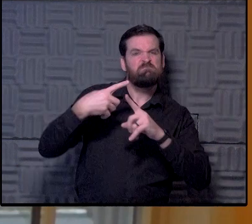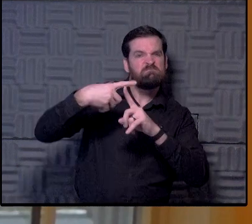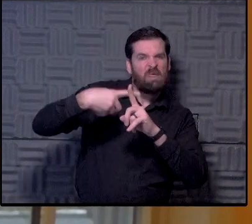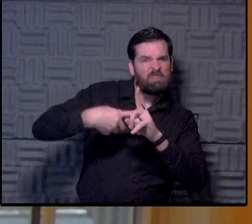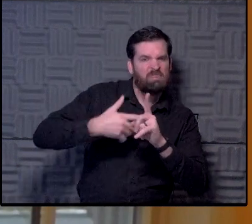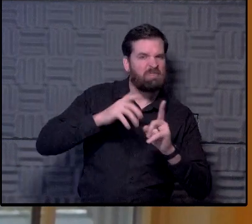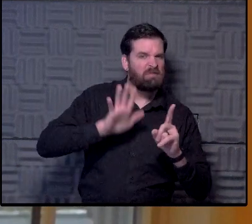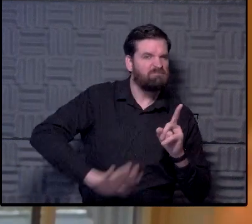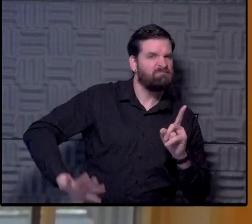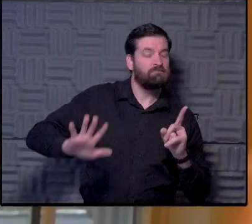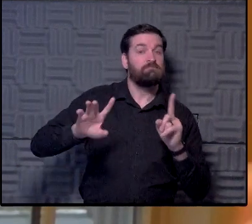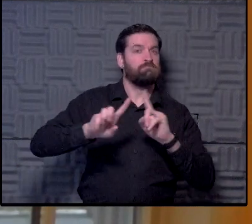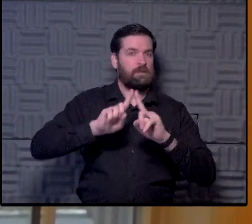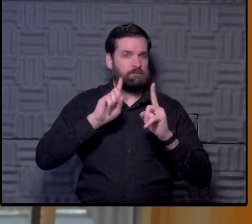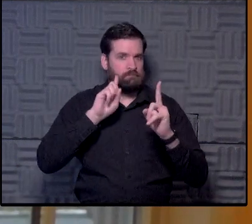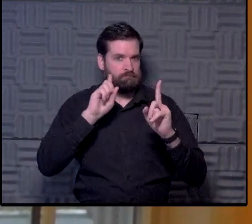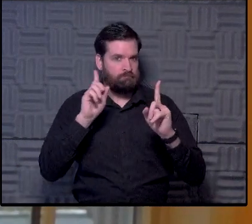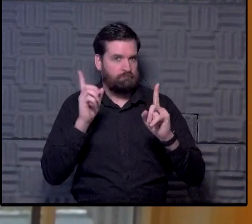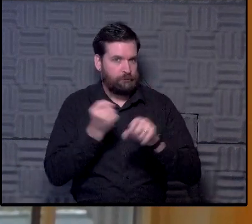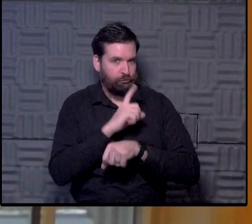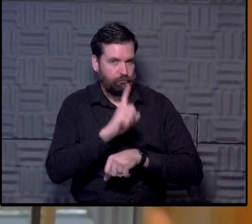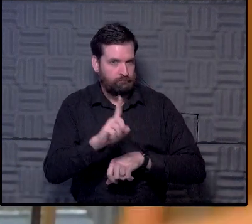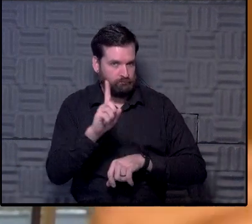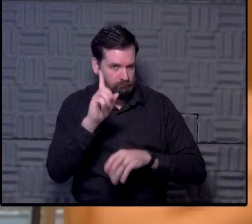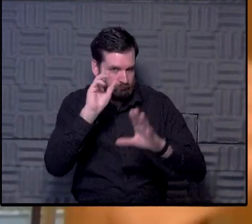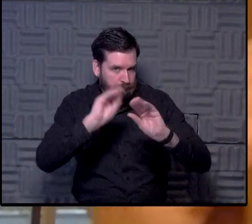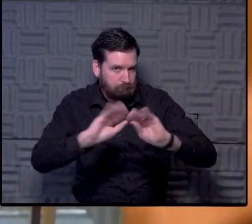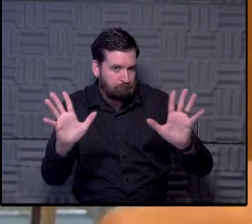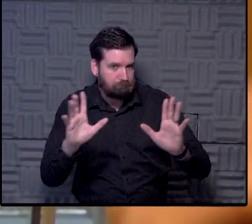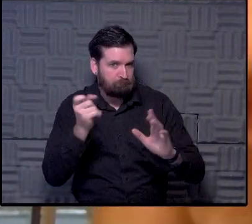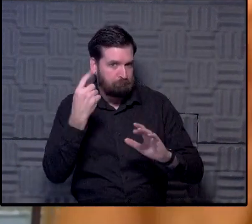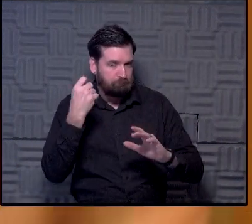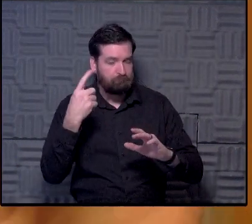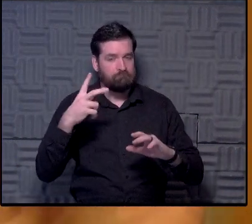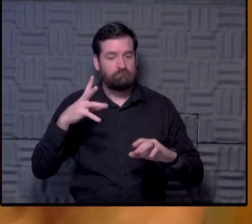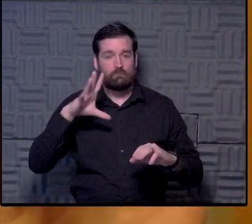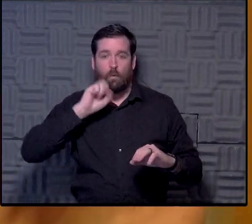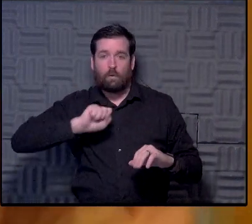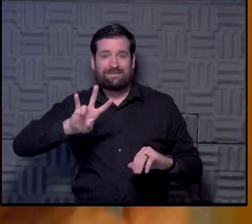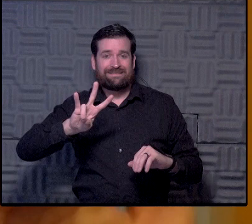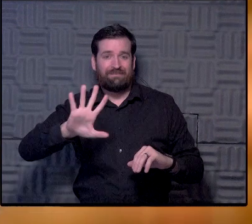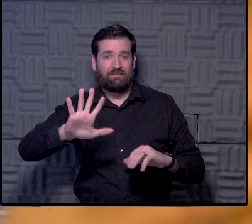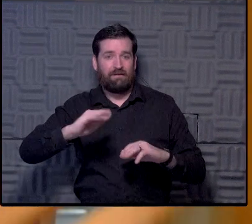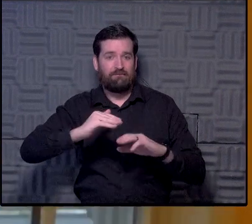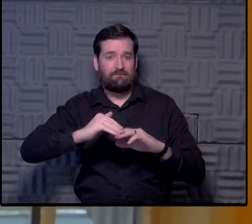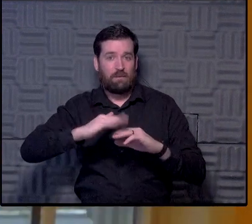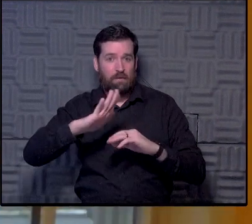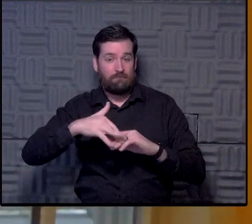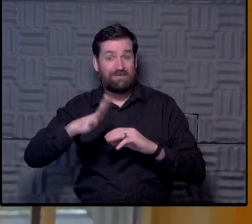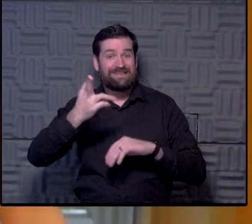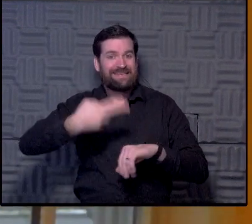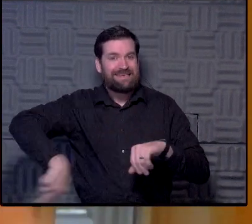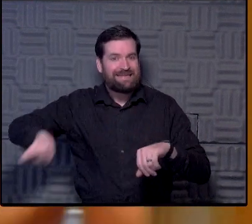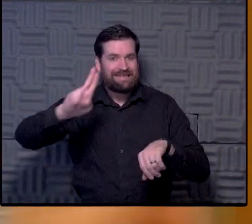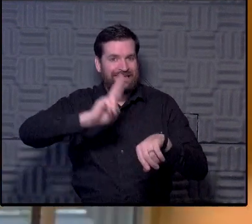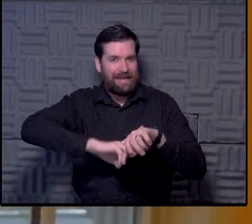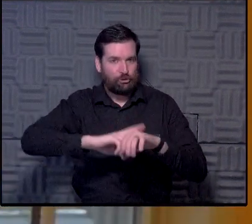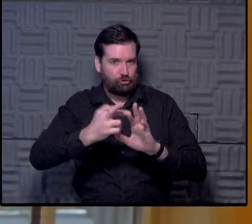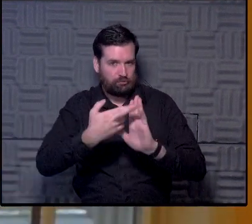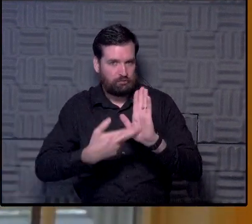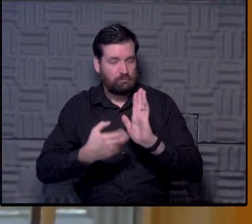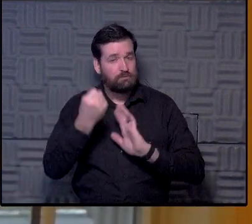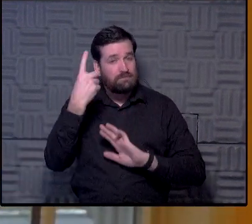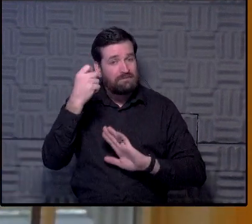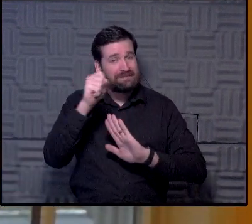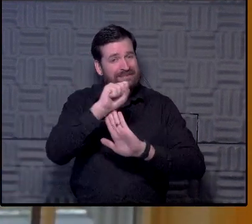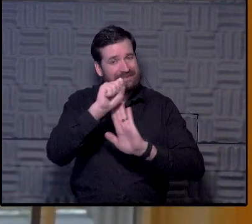but I do want to just make sure that everybody understands. While I said that 75 and up is the national guideline, states are